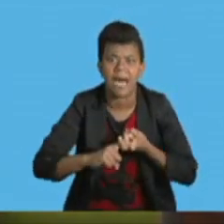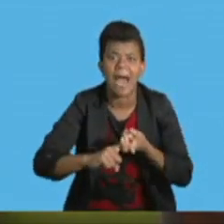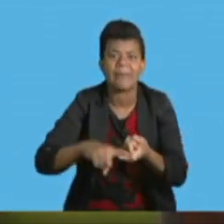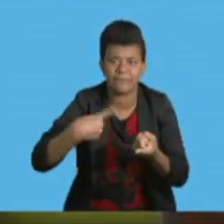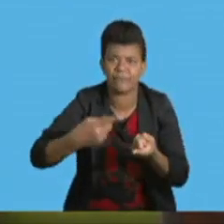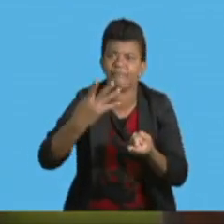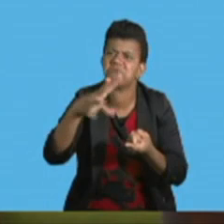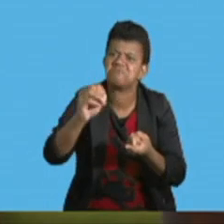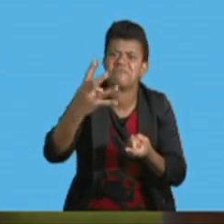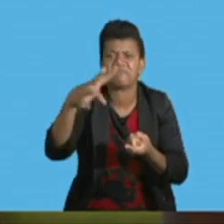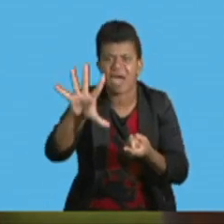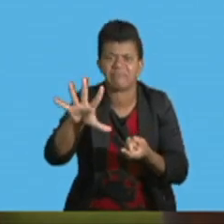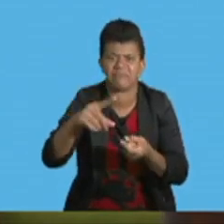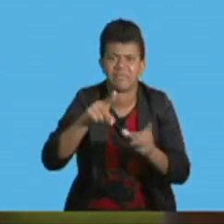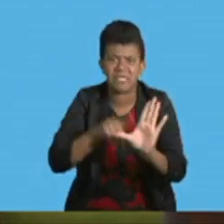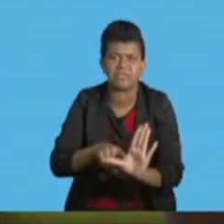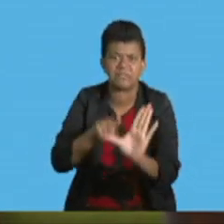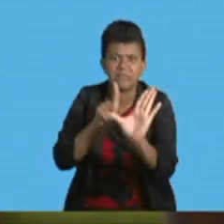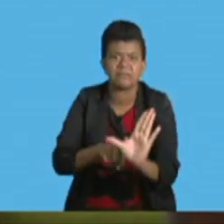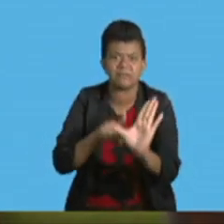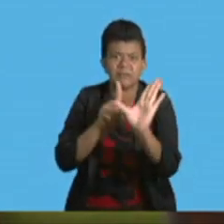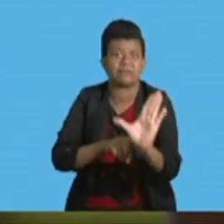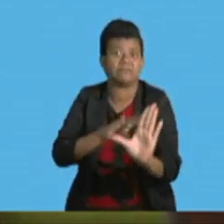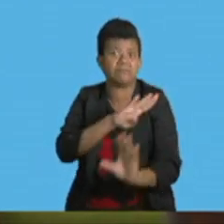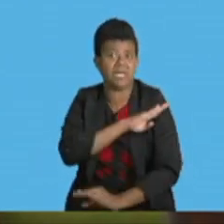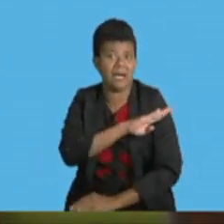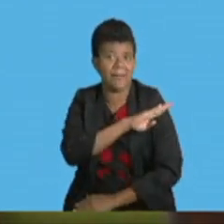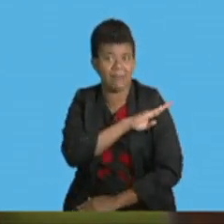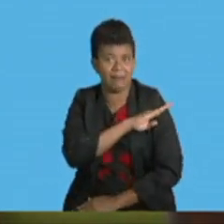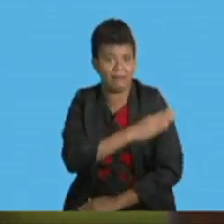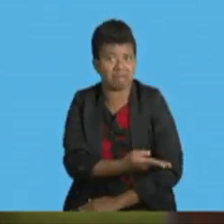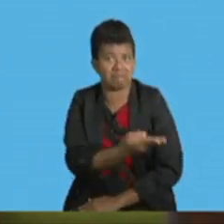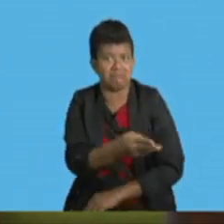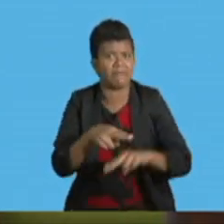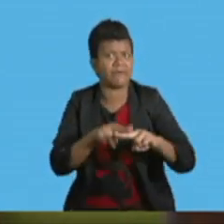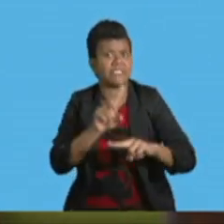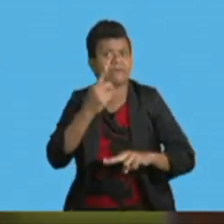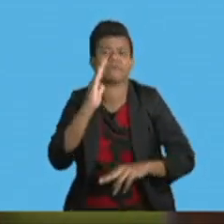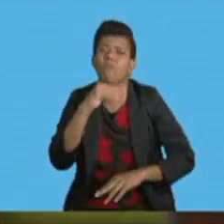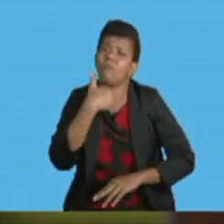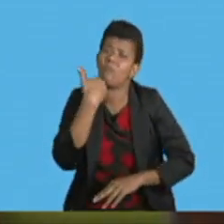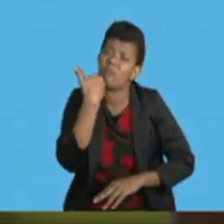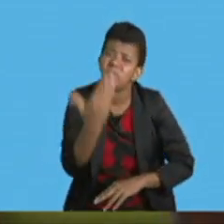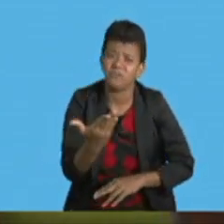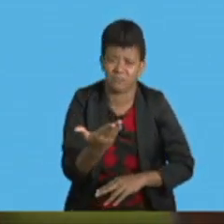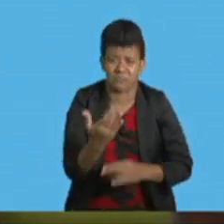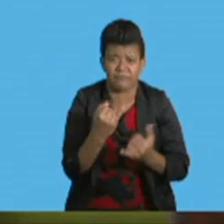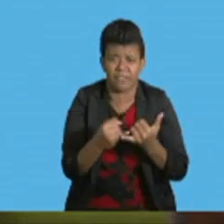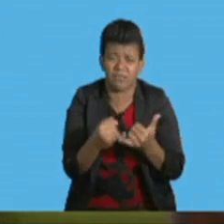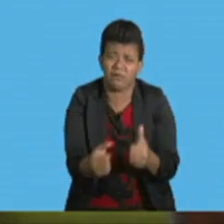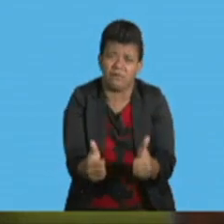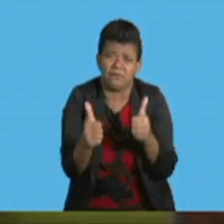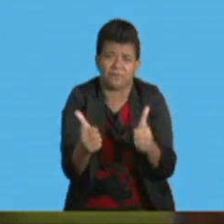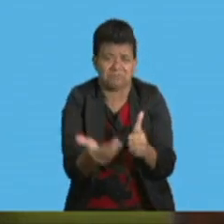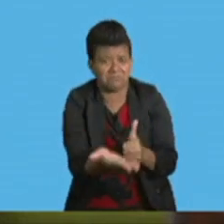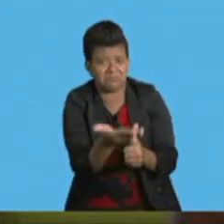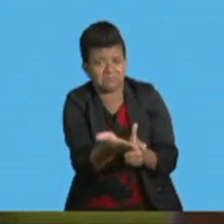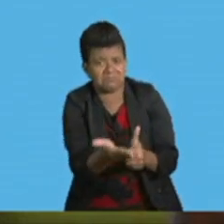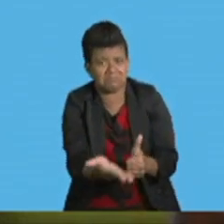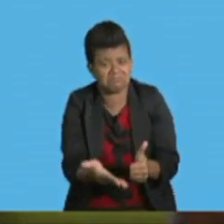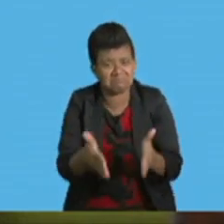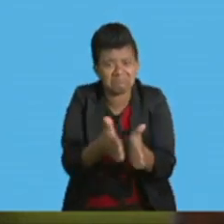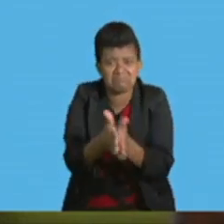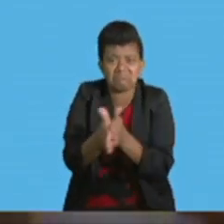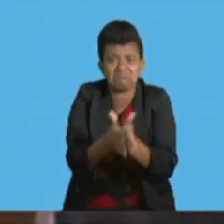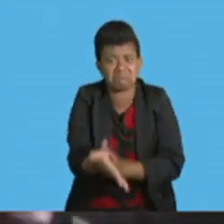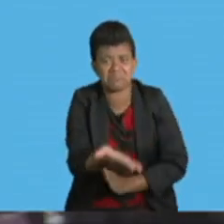Mr. Speaker, sir, the Bainimarama and Fiji First governments have been proactive about this. We commenced the Monasabu half-life refurbishment in the